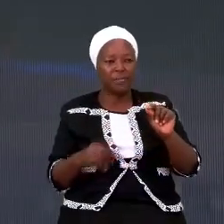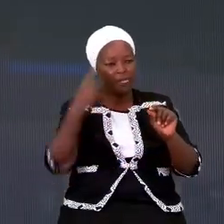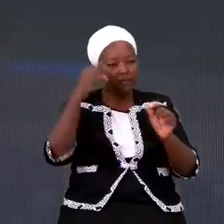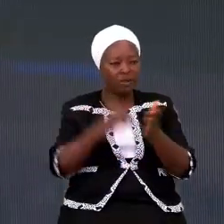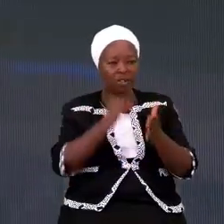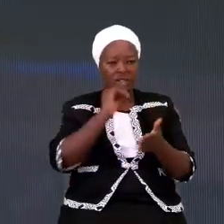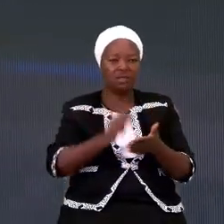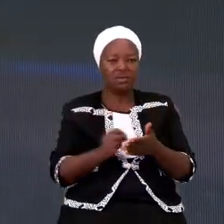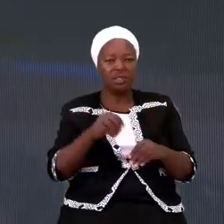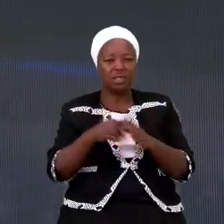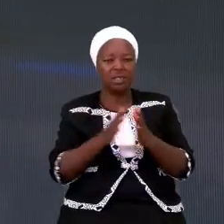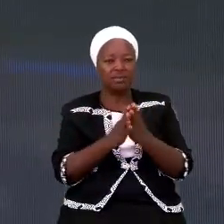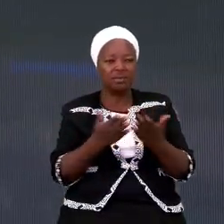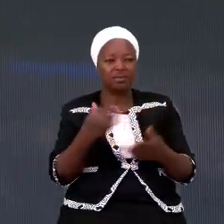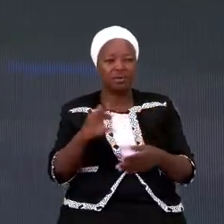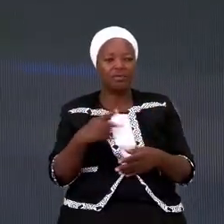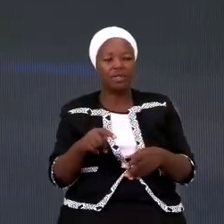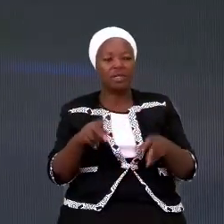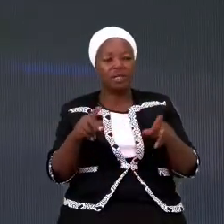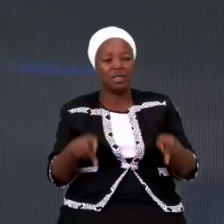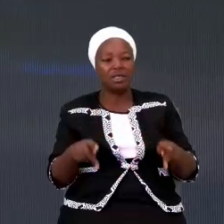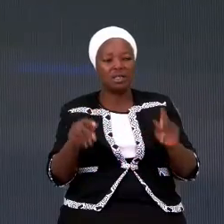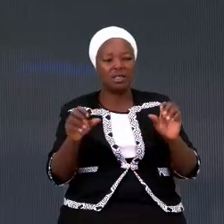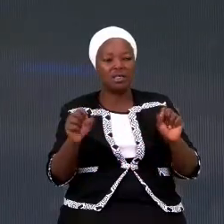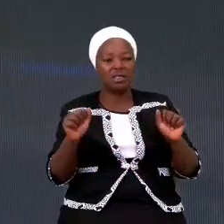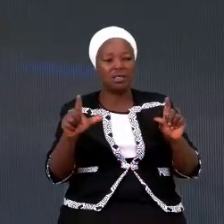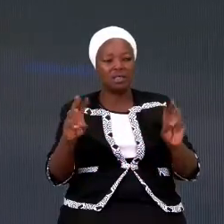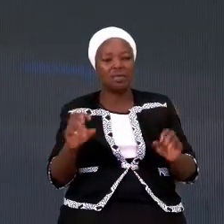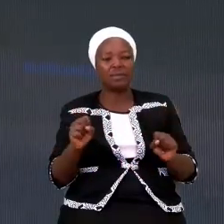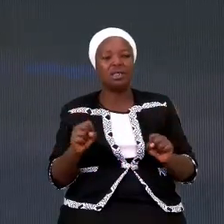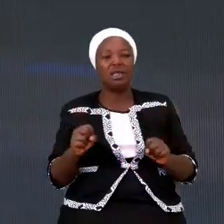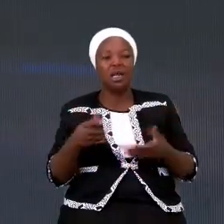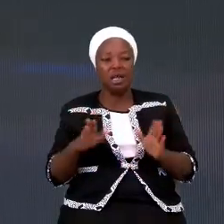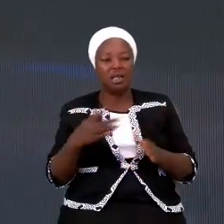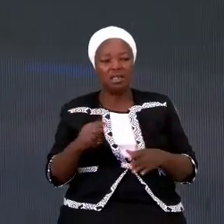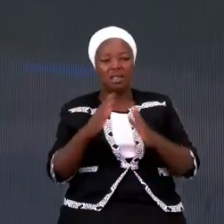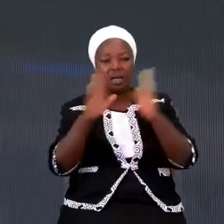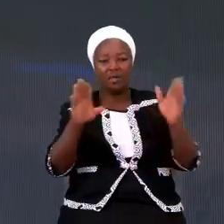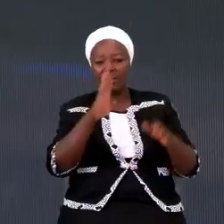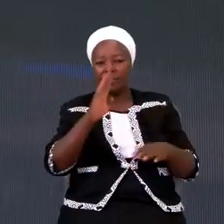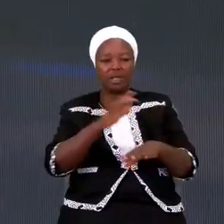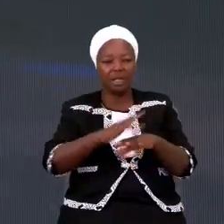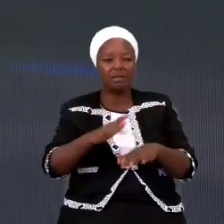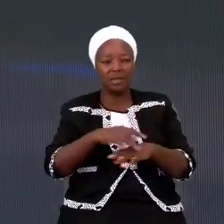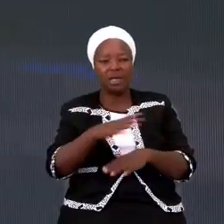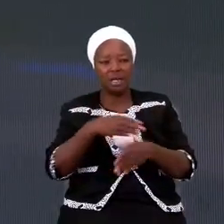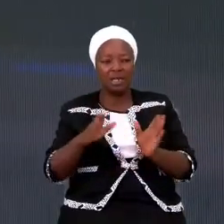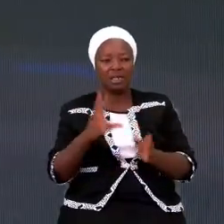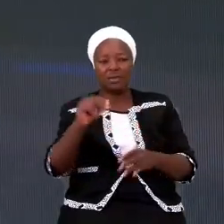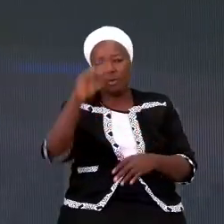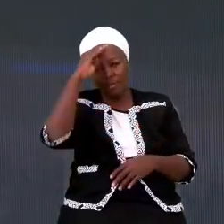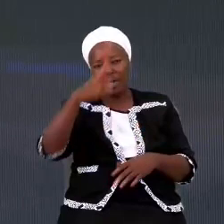man dwell therein. That the reward, unfavorable reward of backsliders and sinners, and